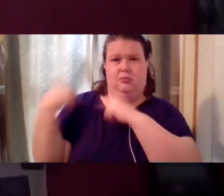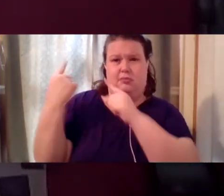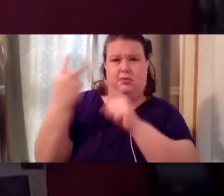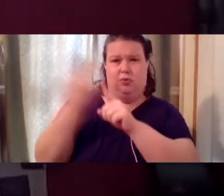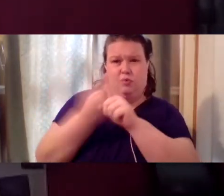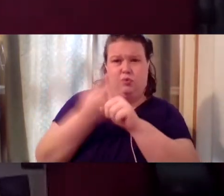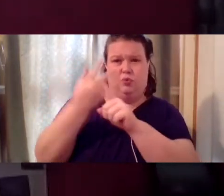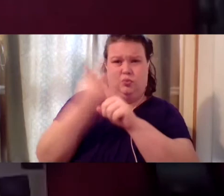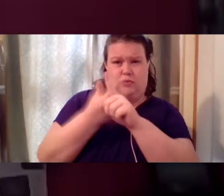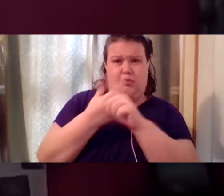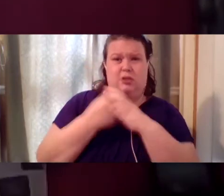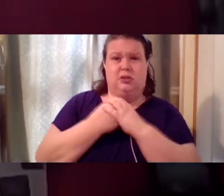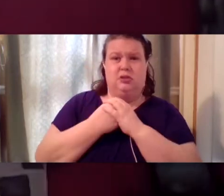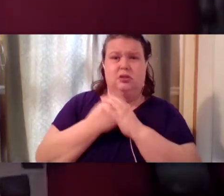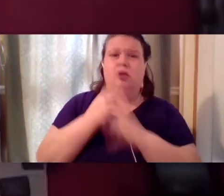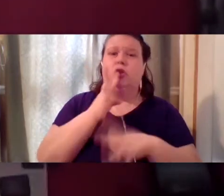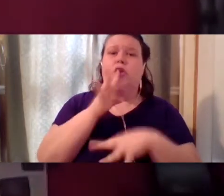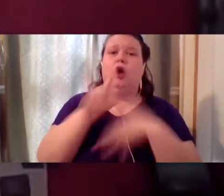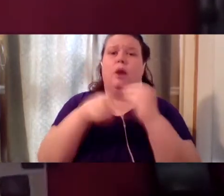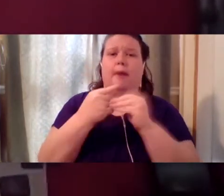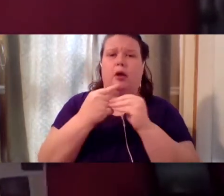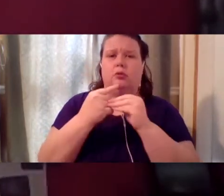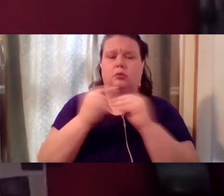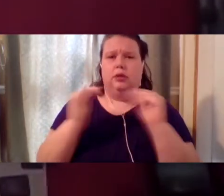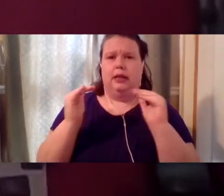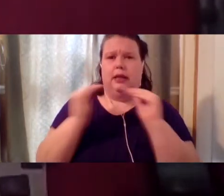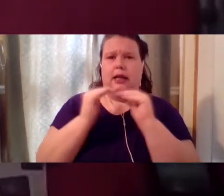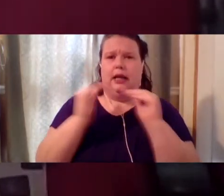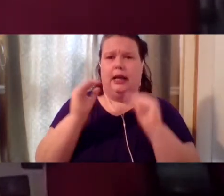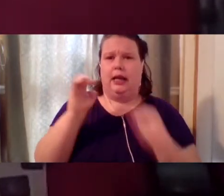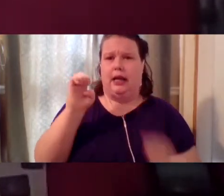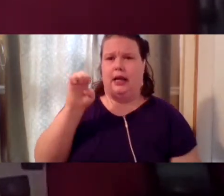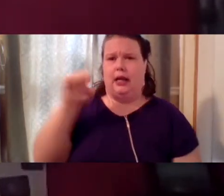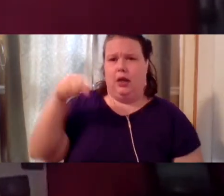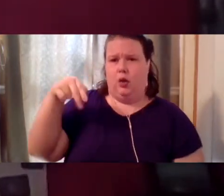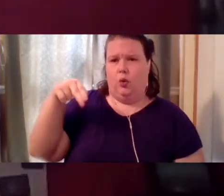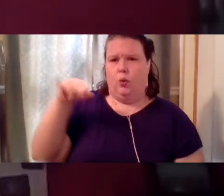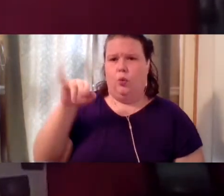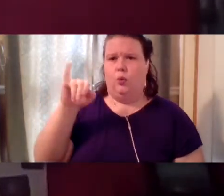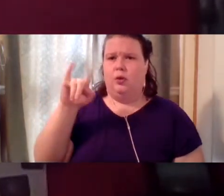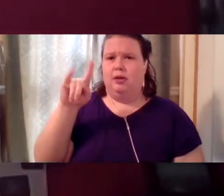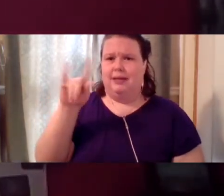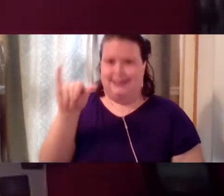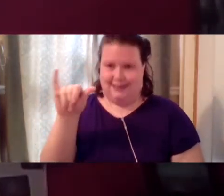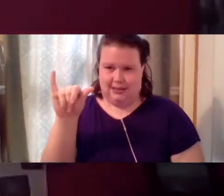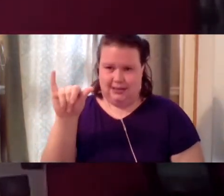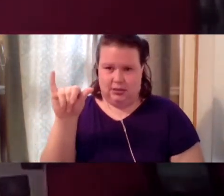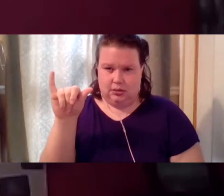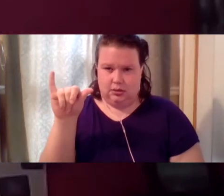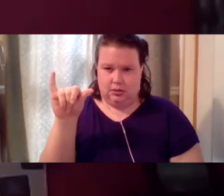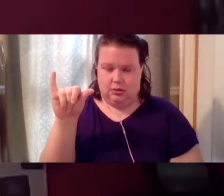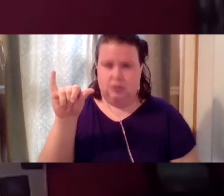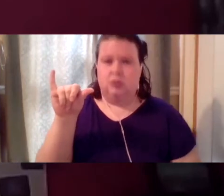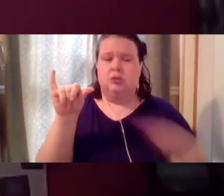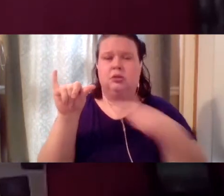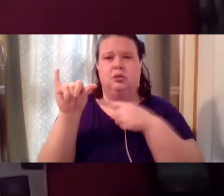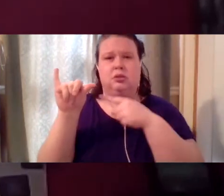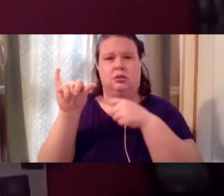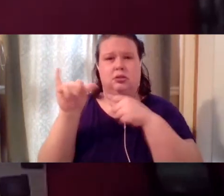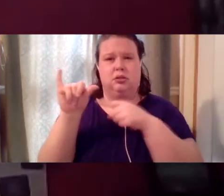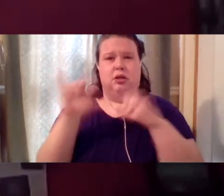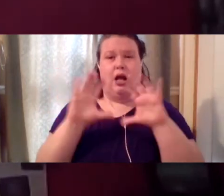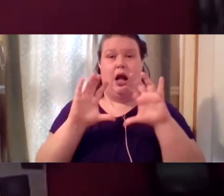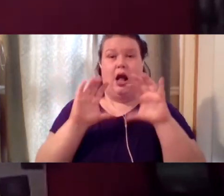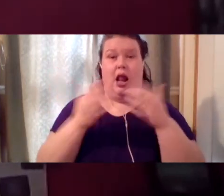talk a little bit about equity. And I know that, um, when we're thinking about equity, classroom size